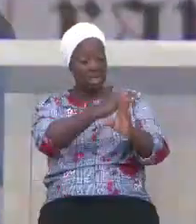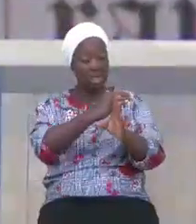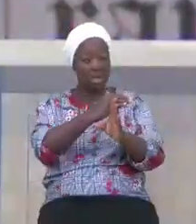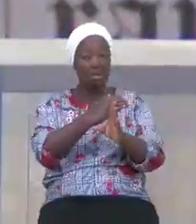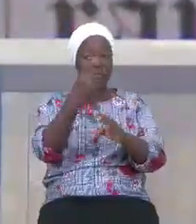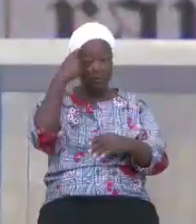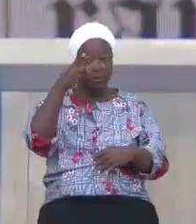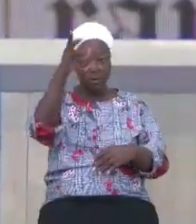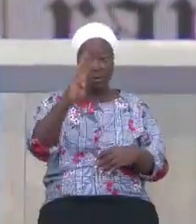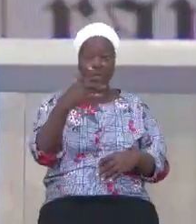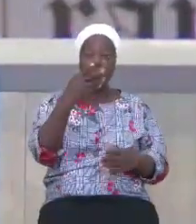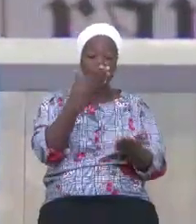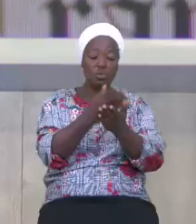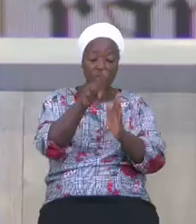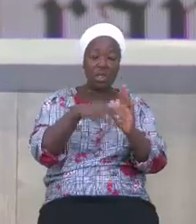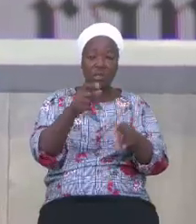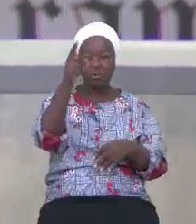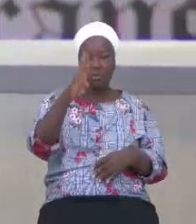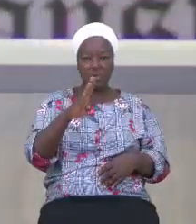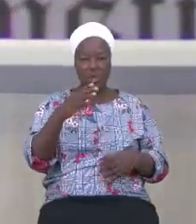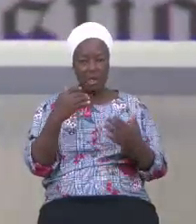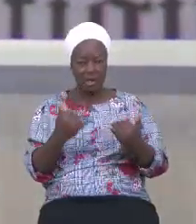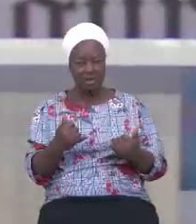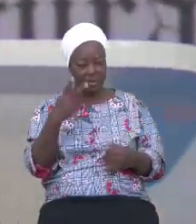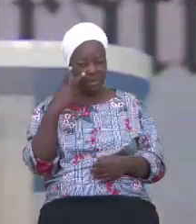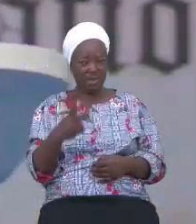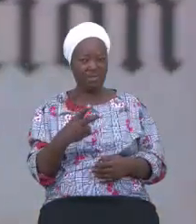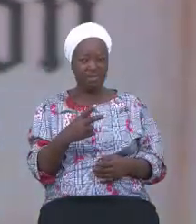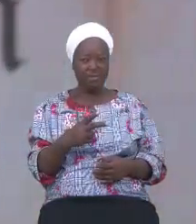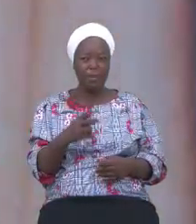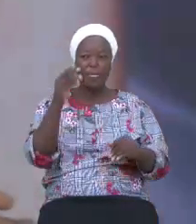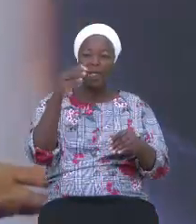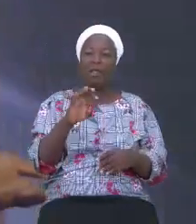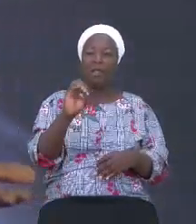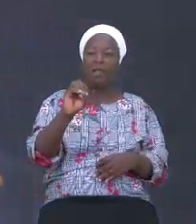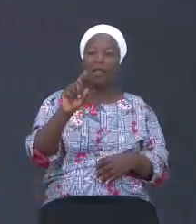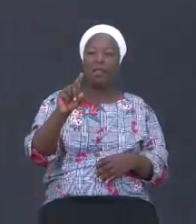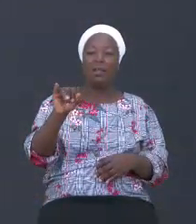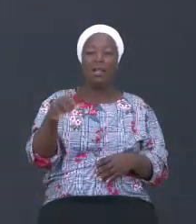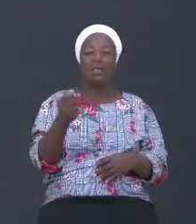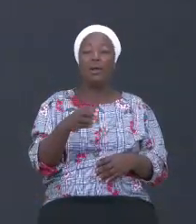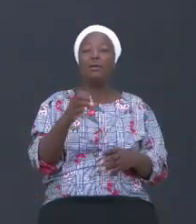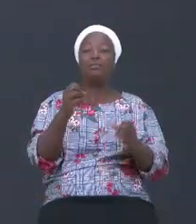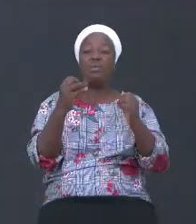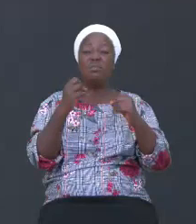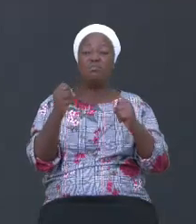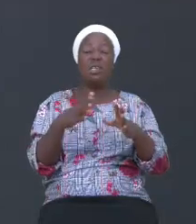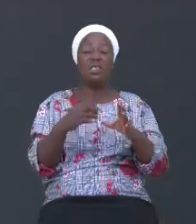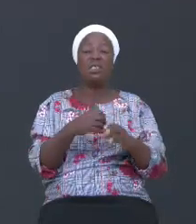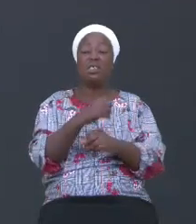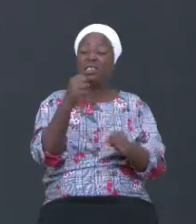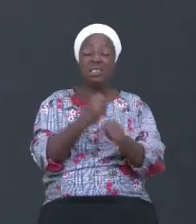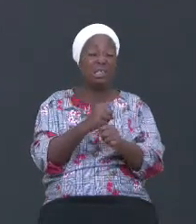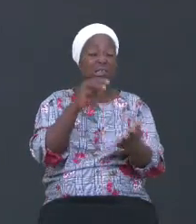The goodness of God. Now, look at Elijah. Thousands of years the Lord